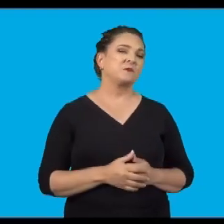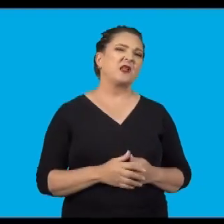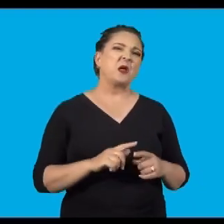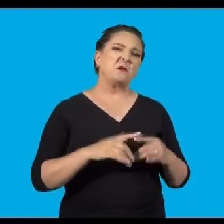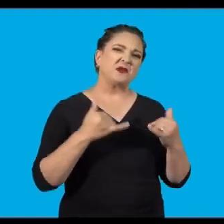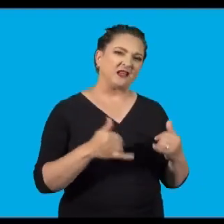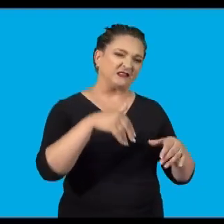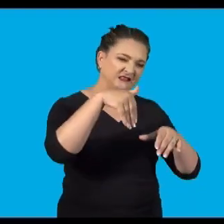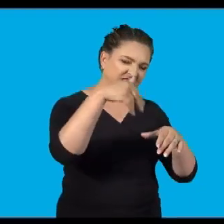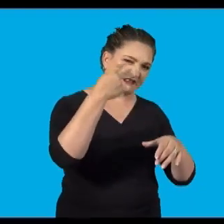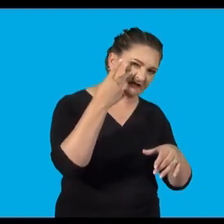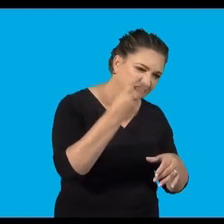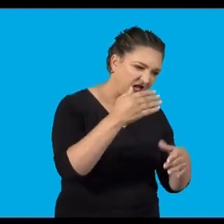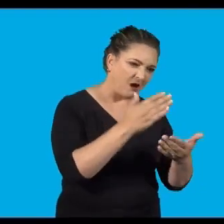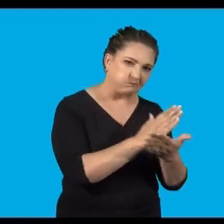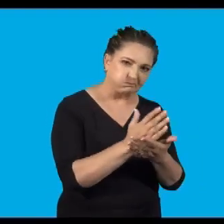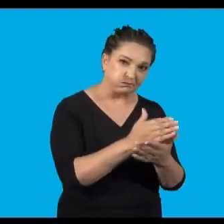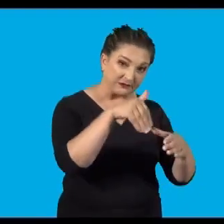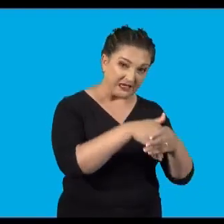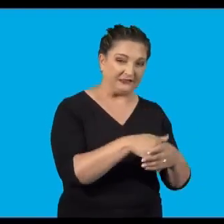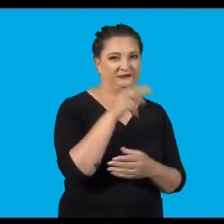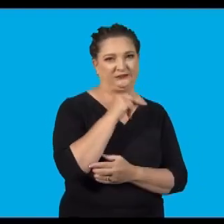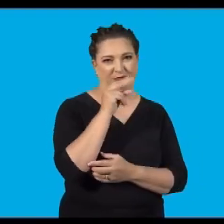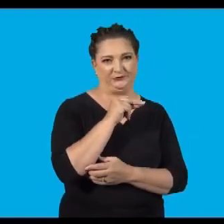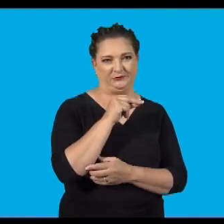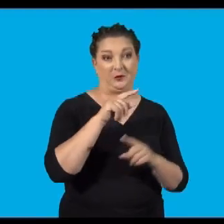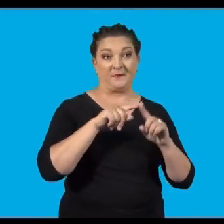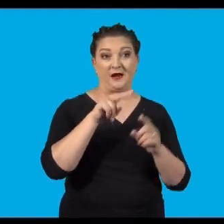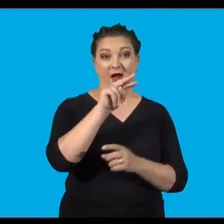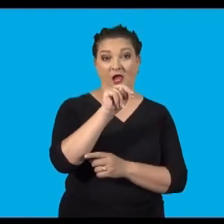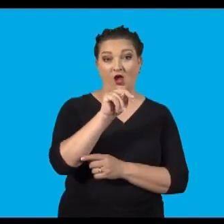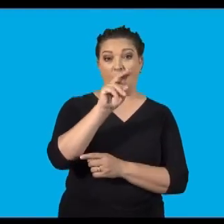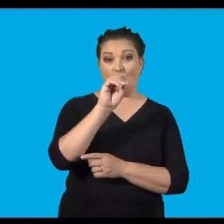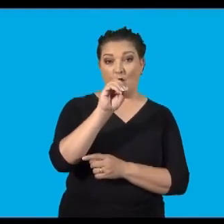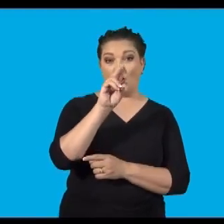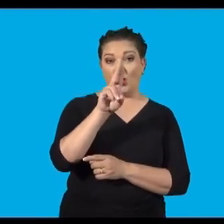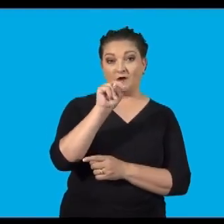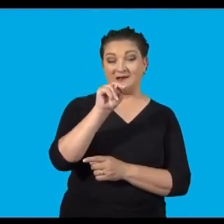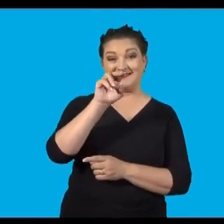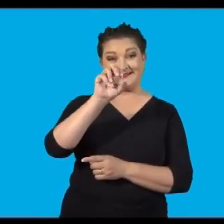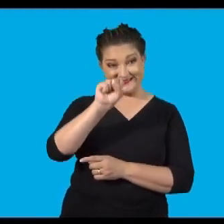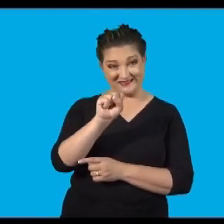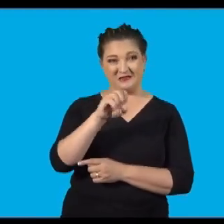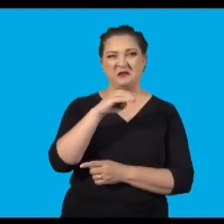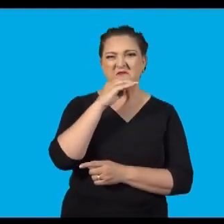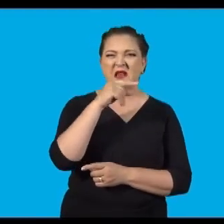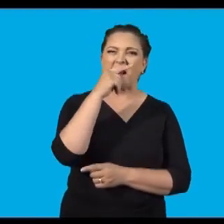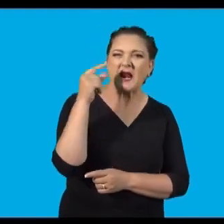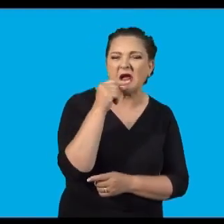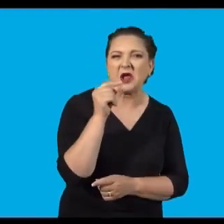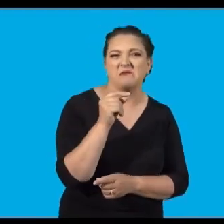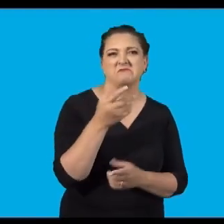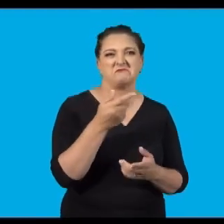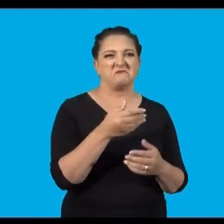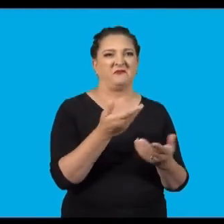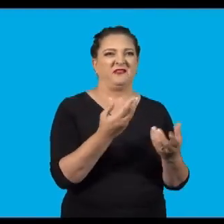look at our different parts of speech. Nouns are naming words, all right, and they are the different examples, your